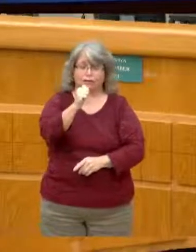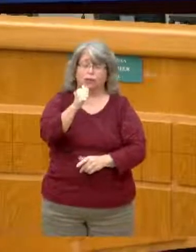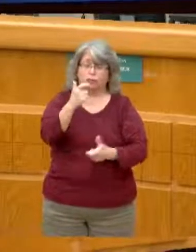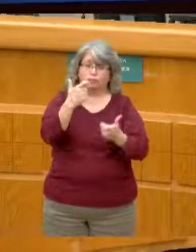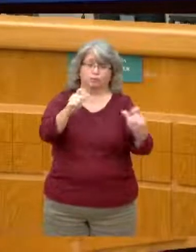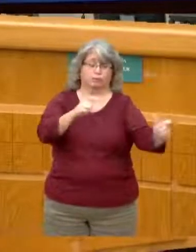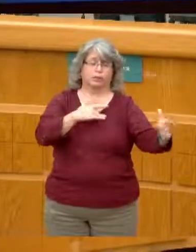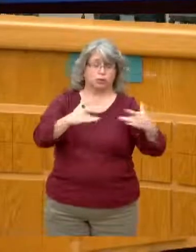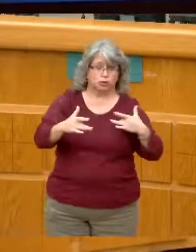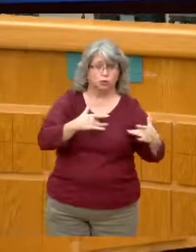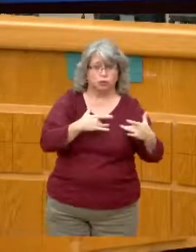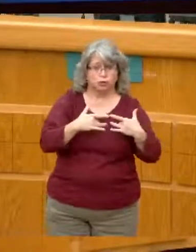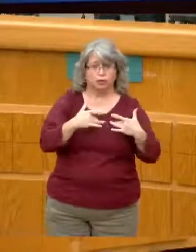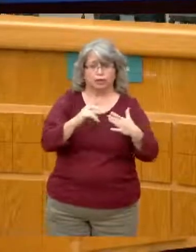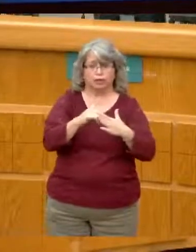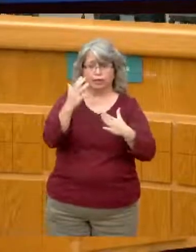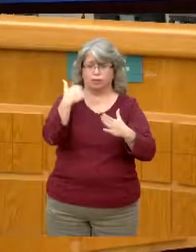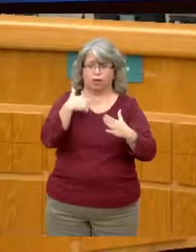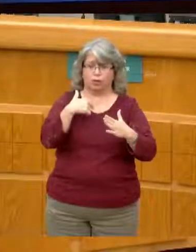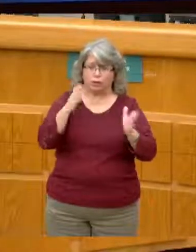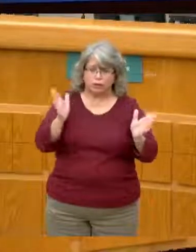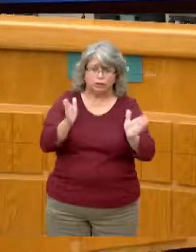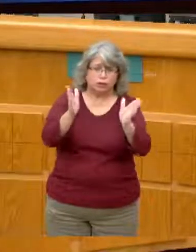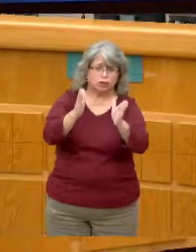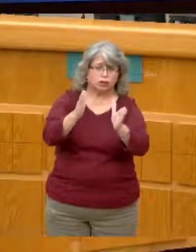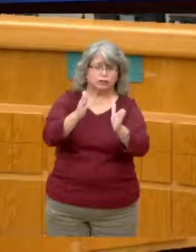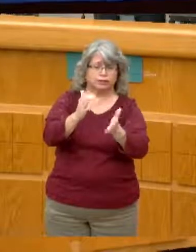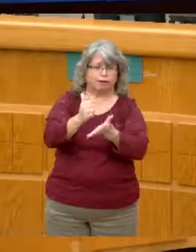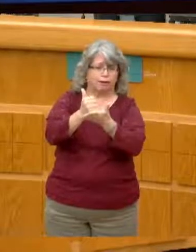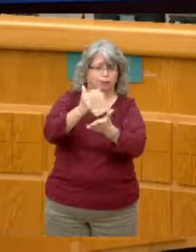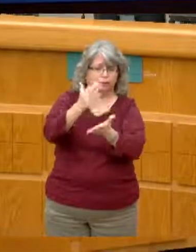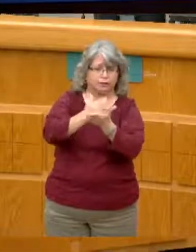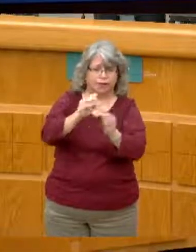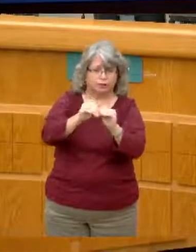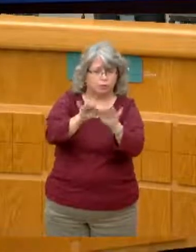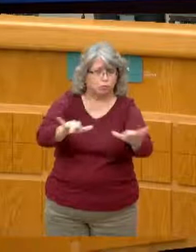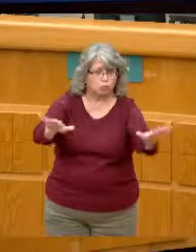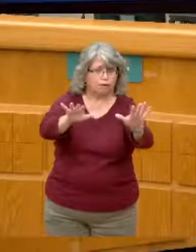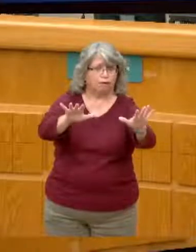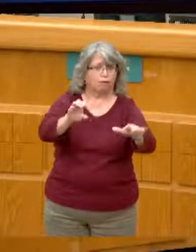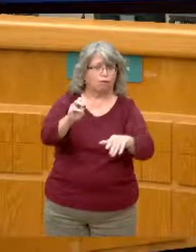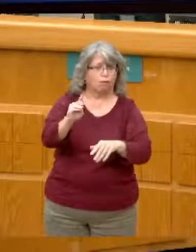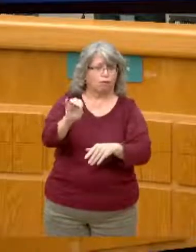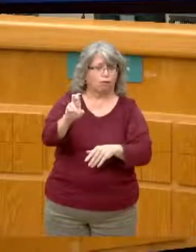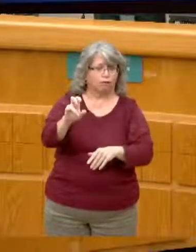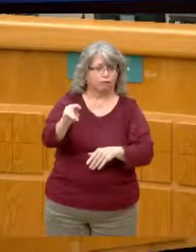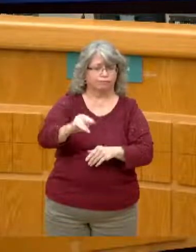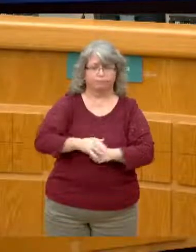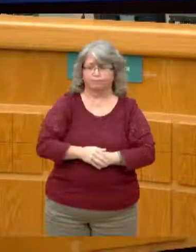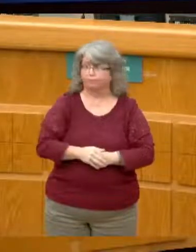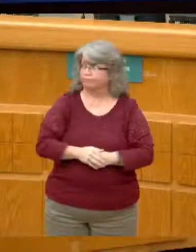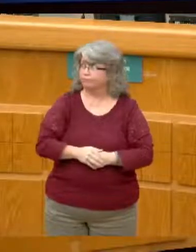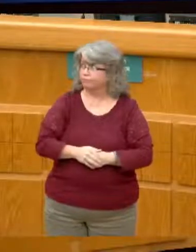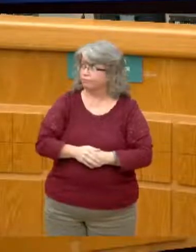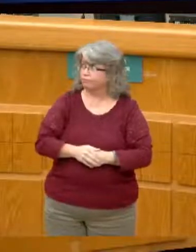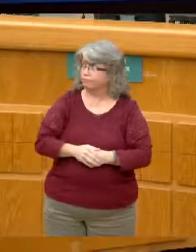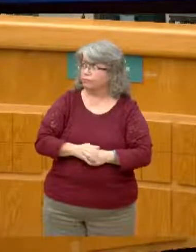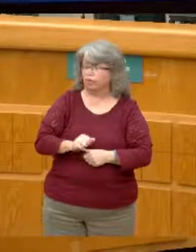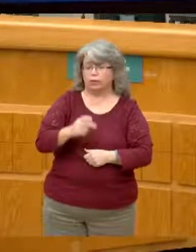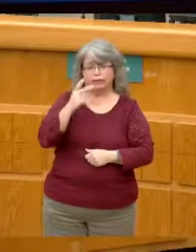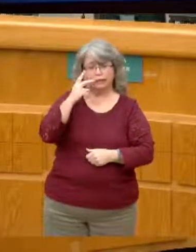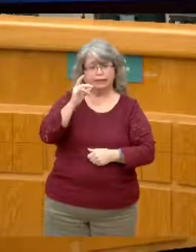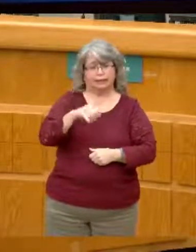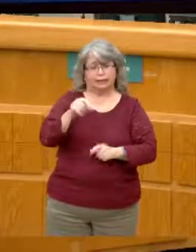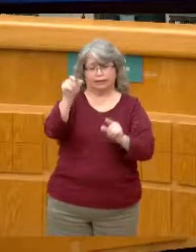effort in trying to stop the spread of this Omicron variant. Next slide, please. As you can see here, this huge bar graph